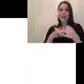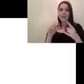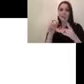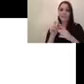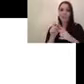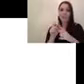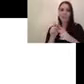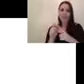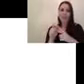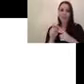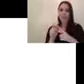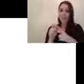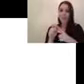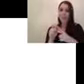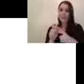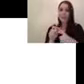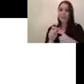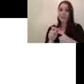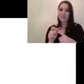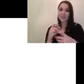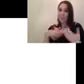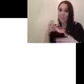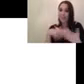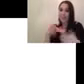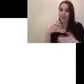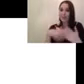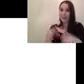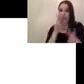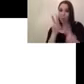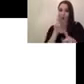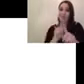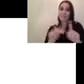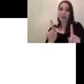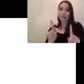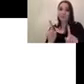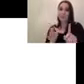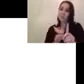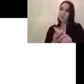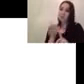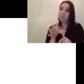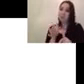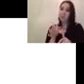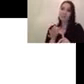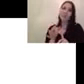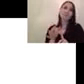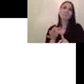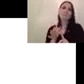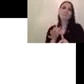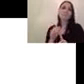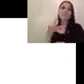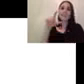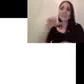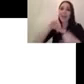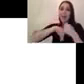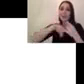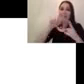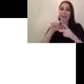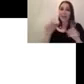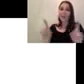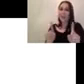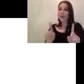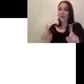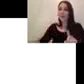Yeah, it doesn't sound that complicated, right? But it's improved the performance quite a bit. So what's the CSP? It is taking